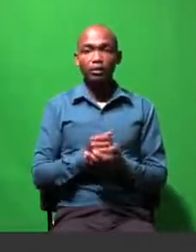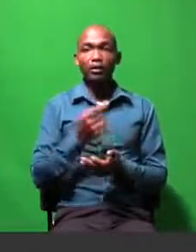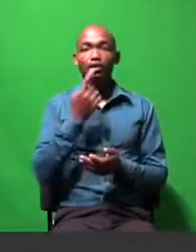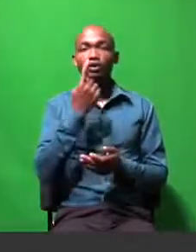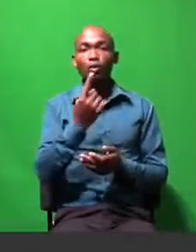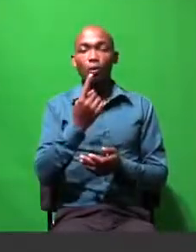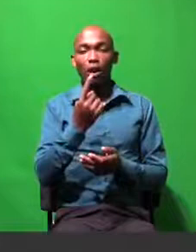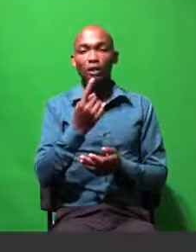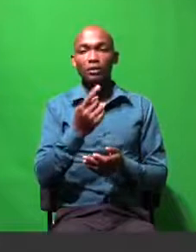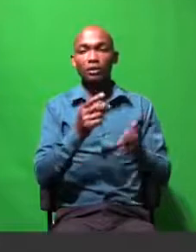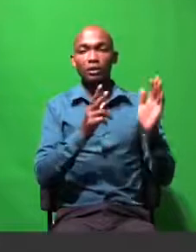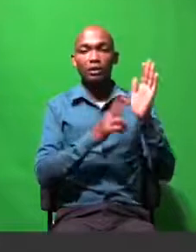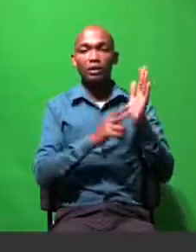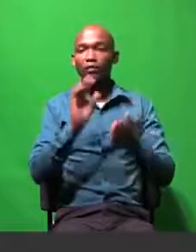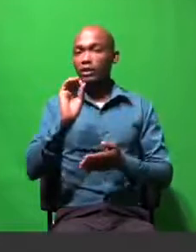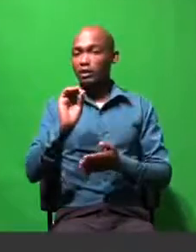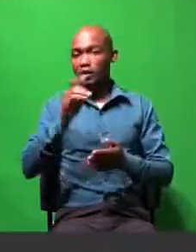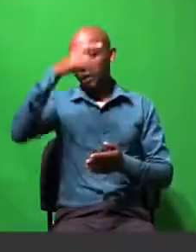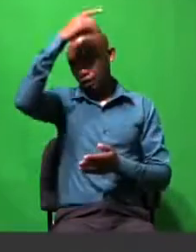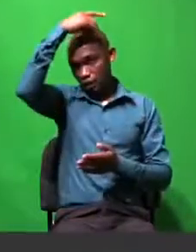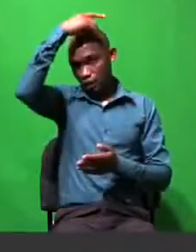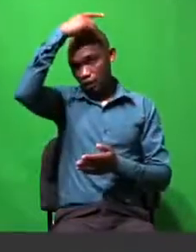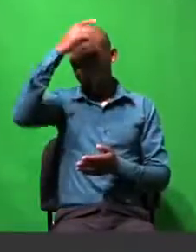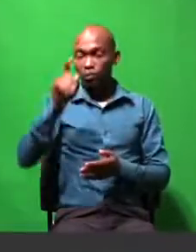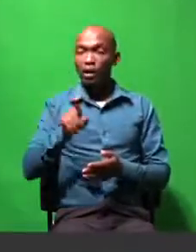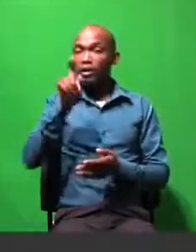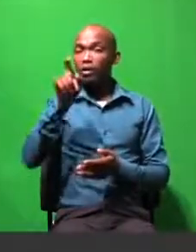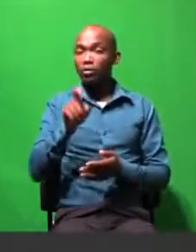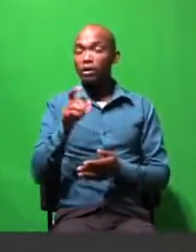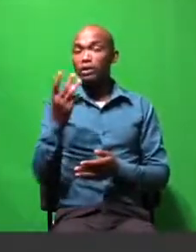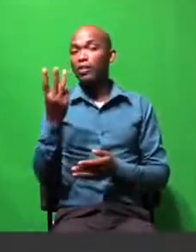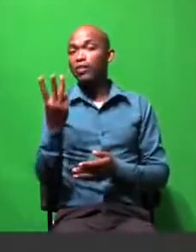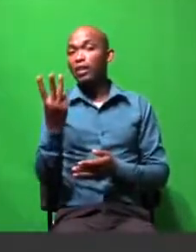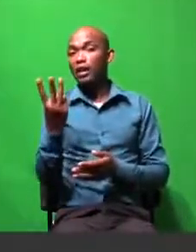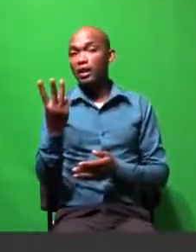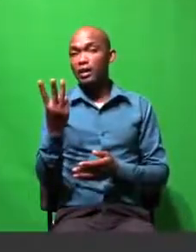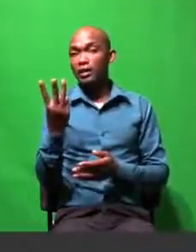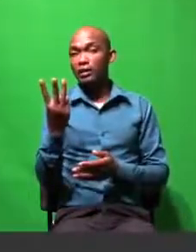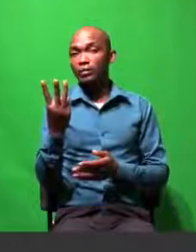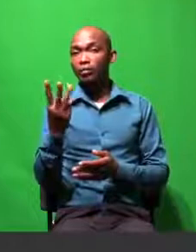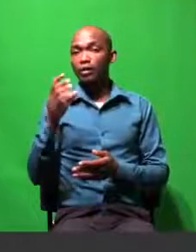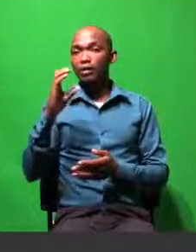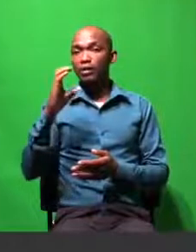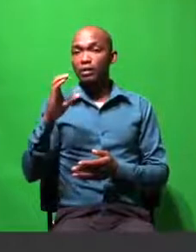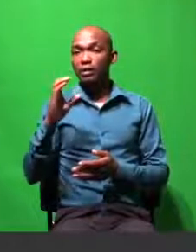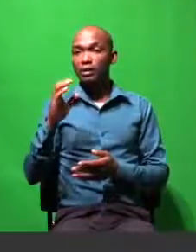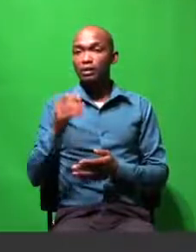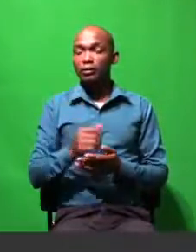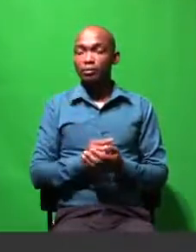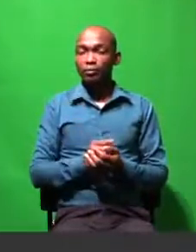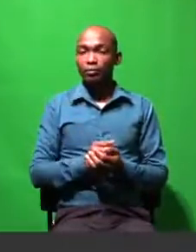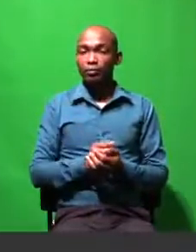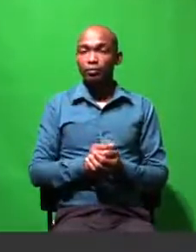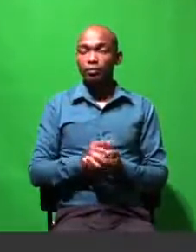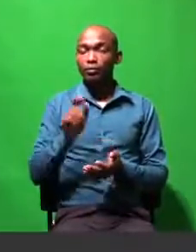170 degrees. And question 3, question C,